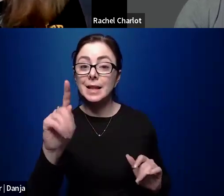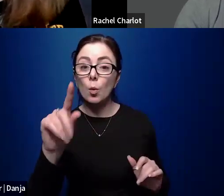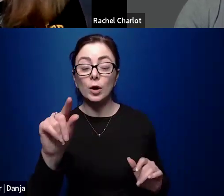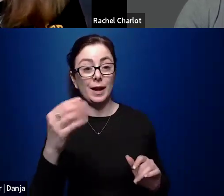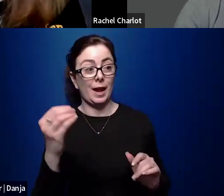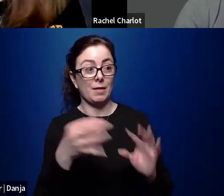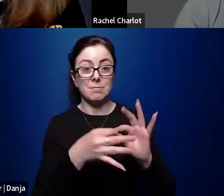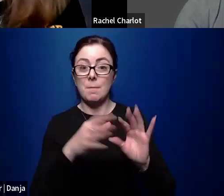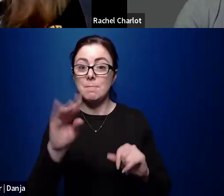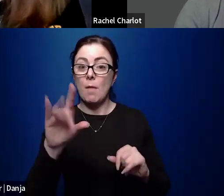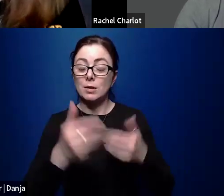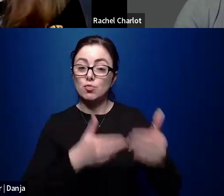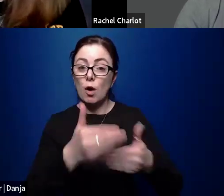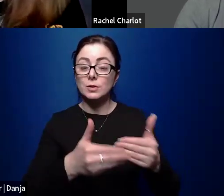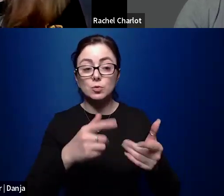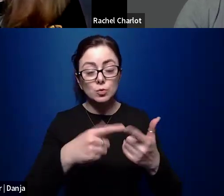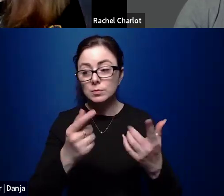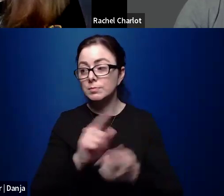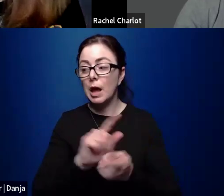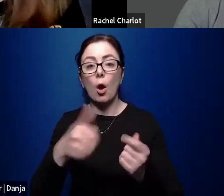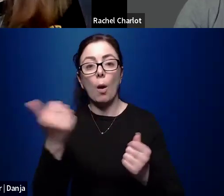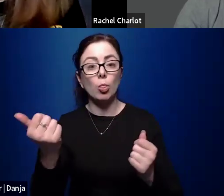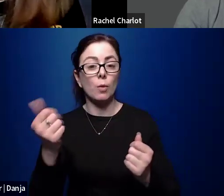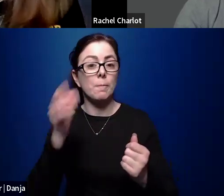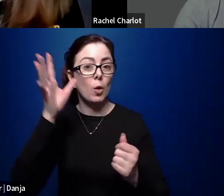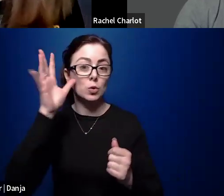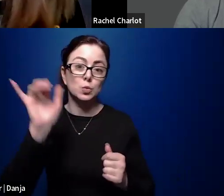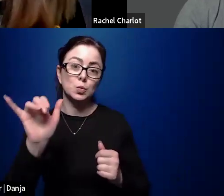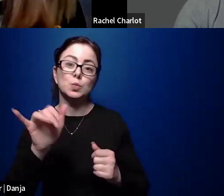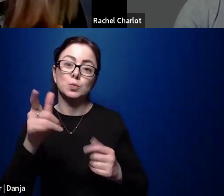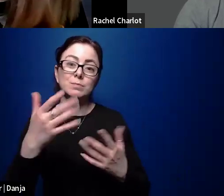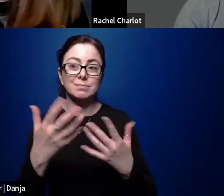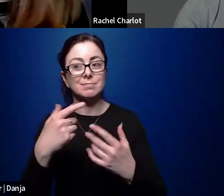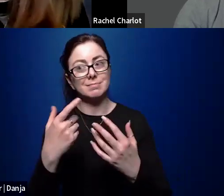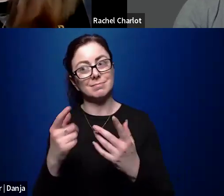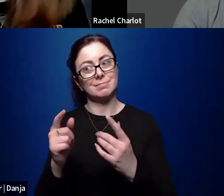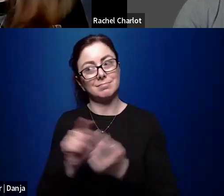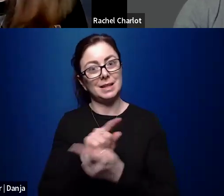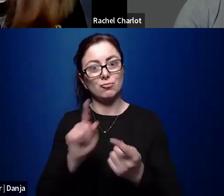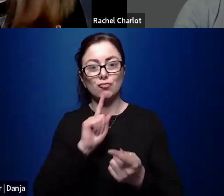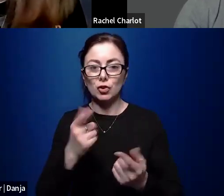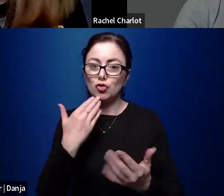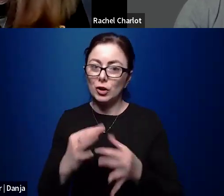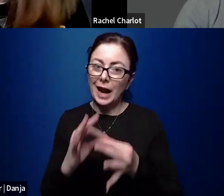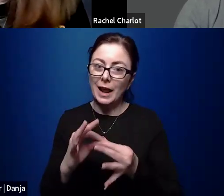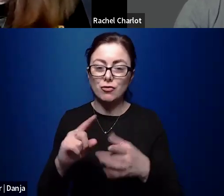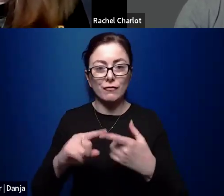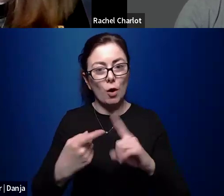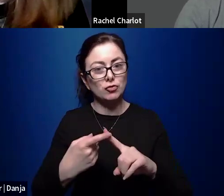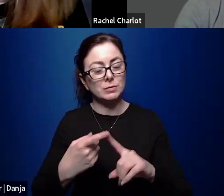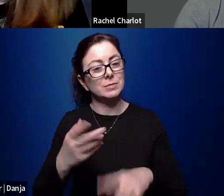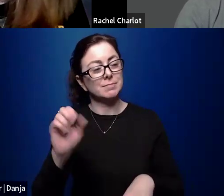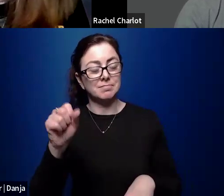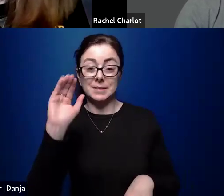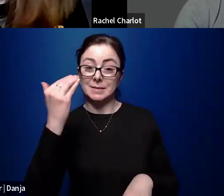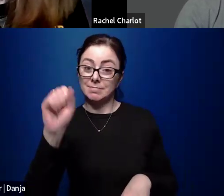go that with other moms and dads too. So they probably make real connections and friendships too by doing that. Sounds like it too, just by the conversations